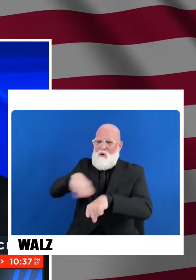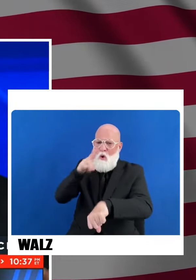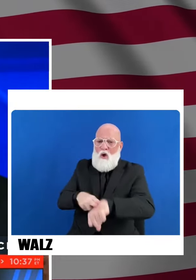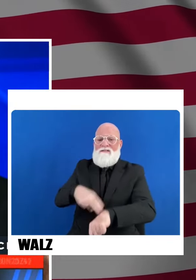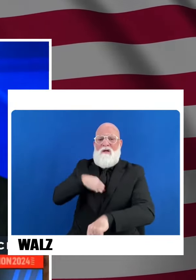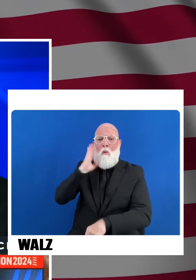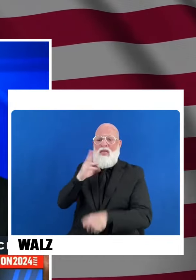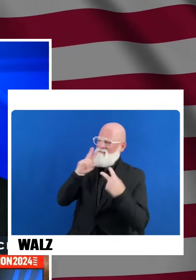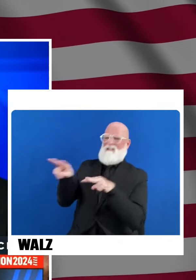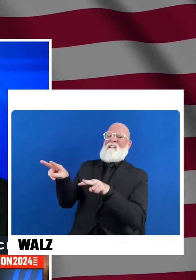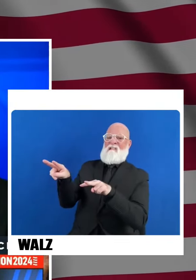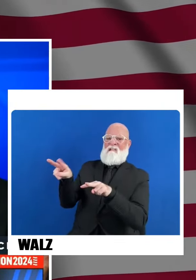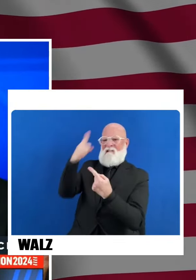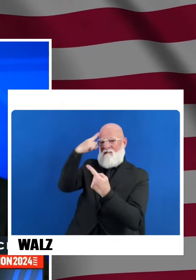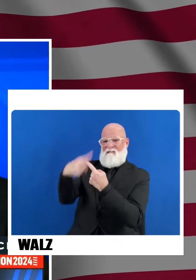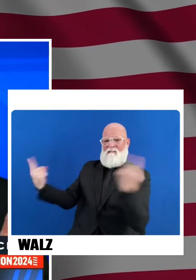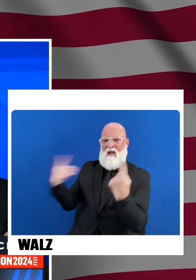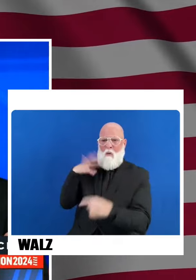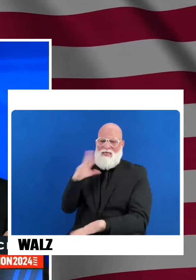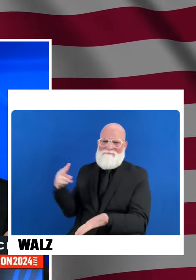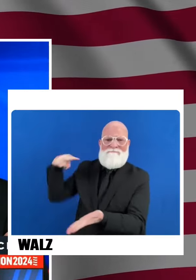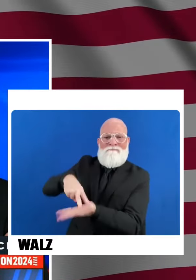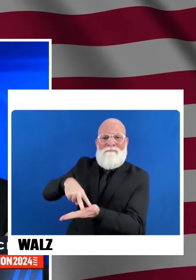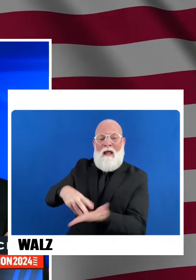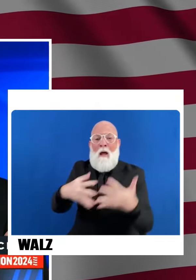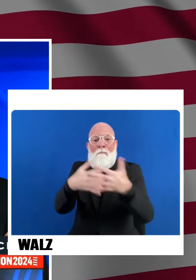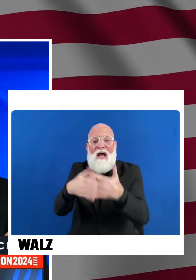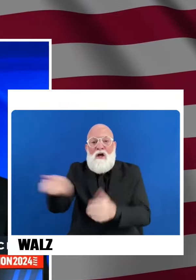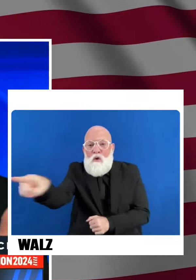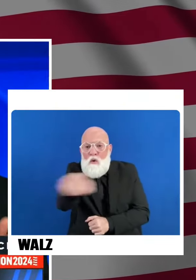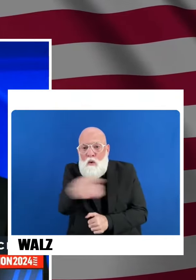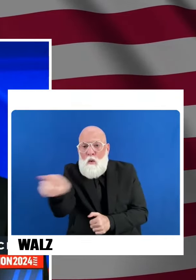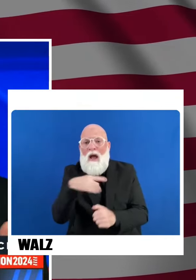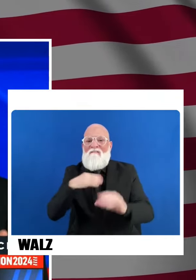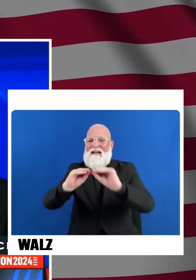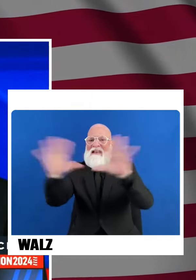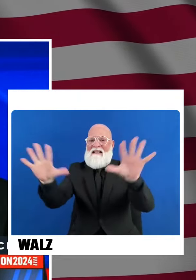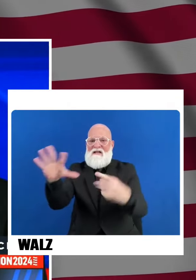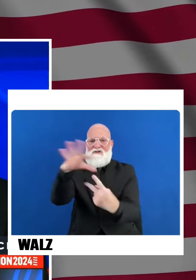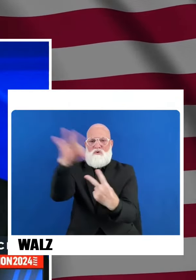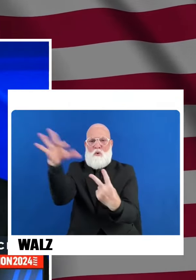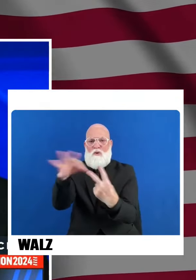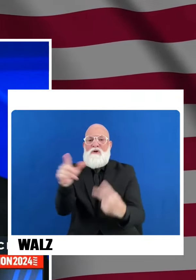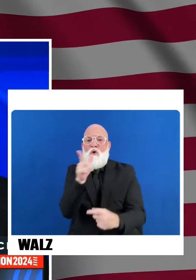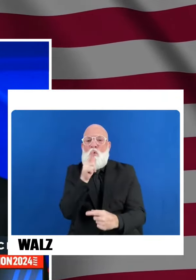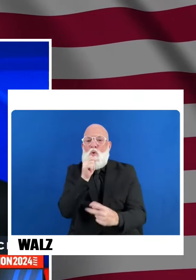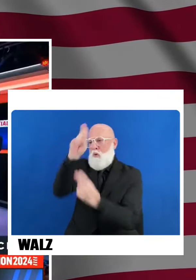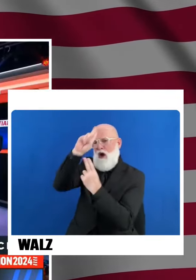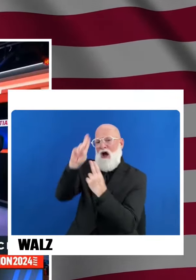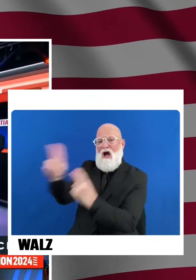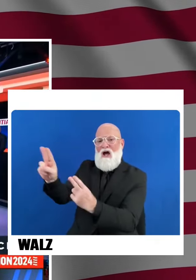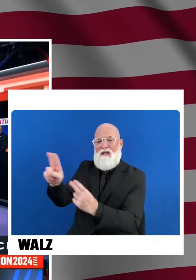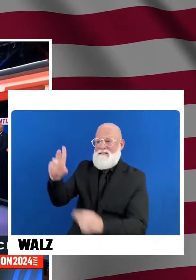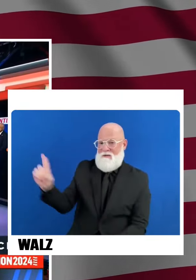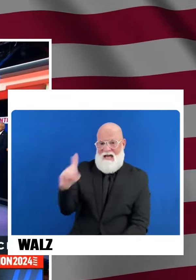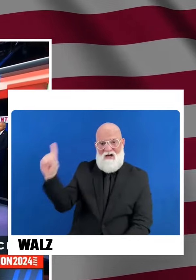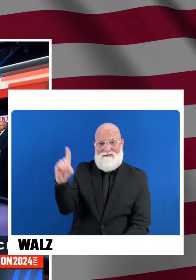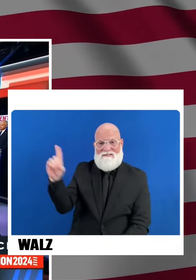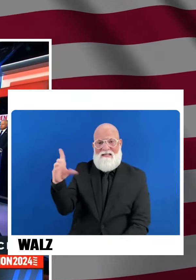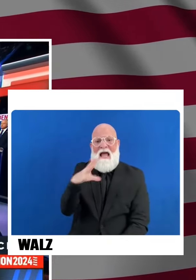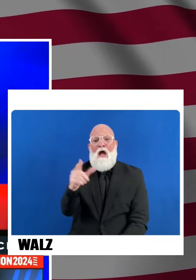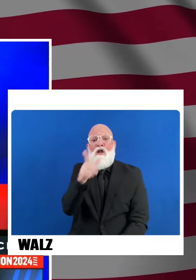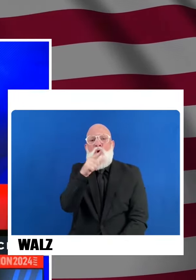got a really clear choice on this election of who's going to honor that democracy and who's going to honor Donald Trump. Governor, your time is